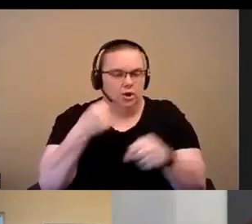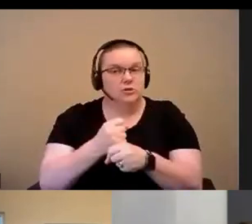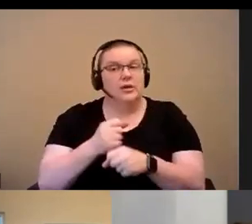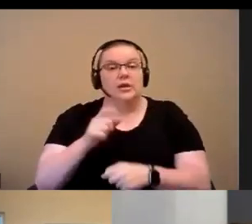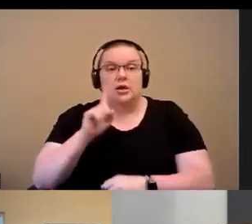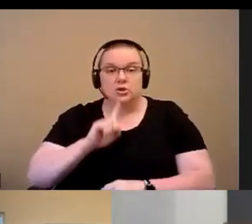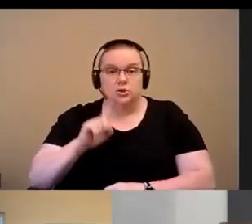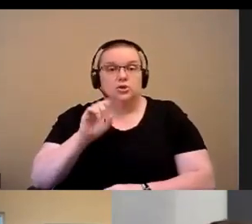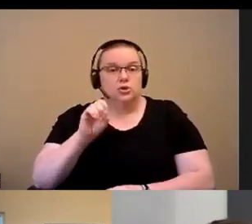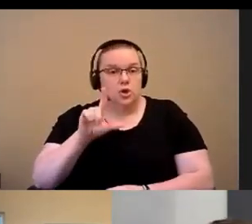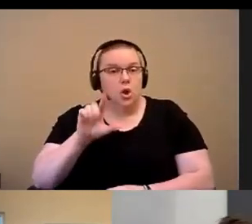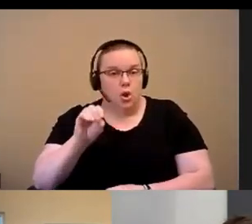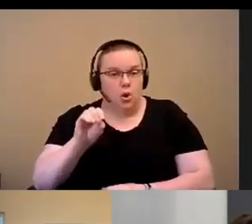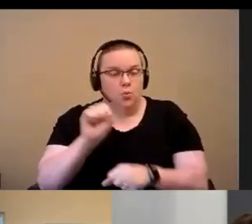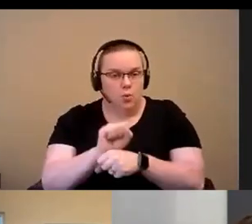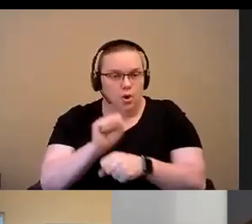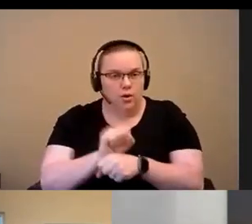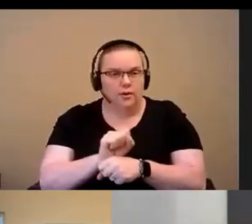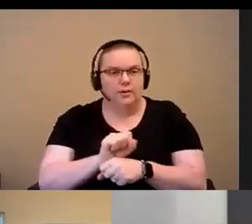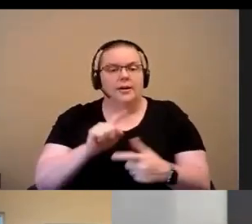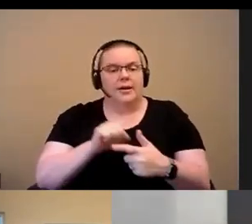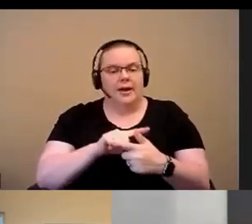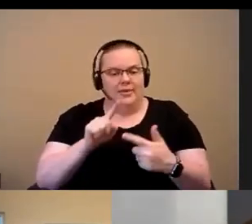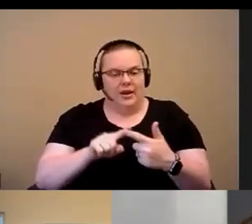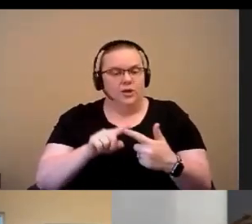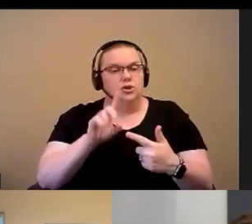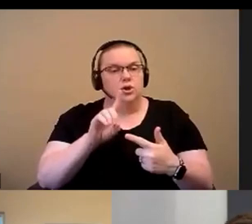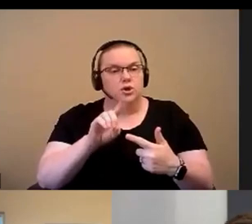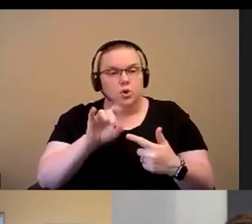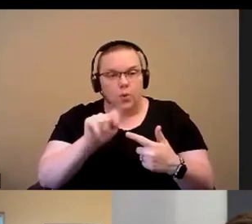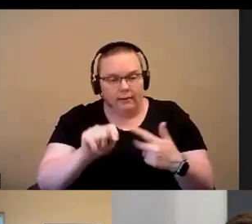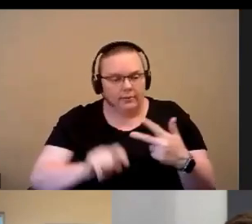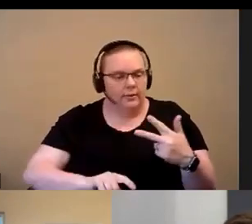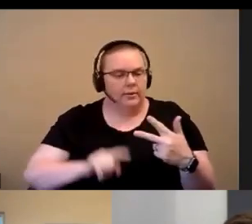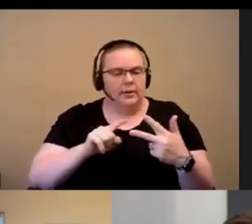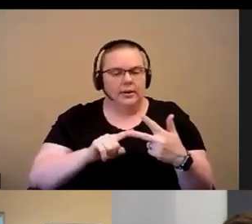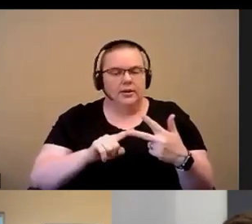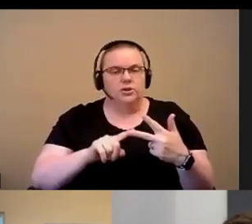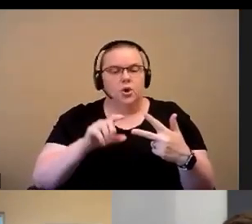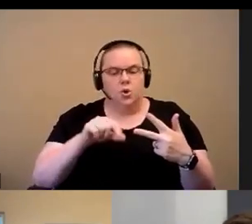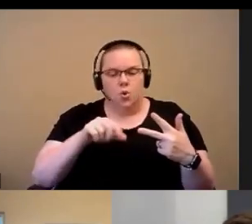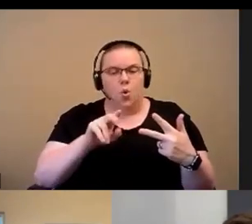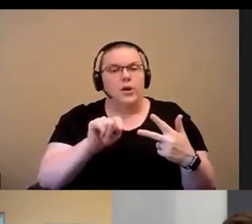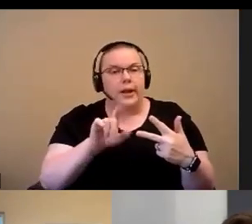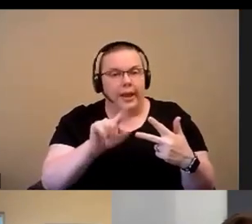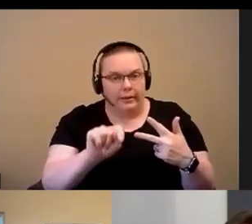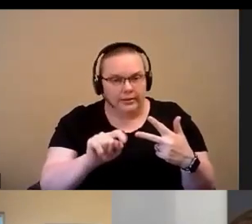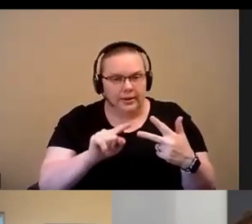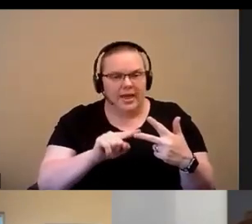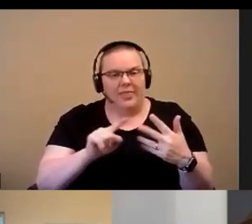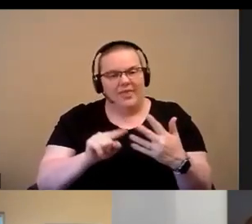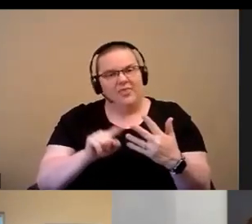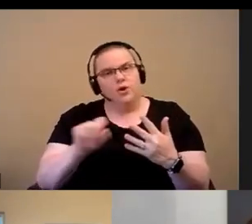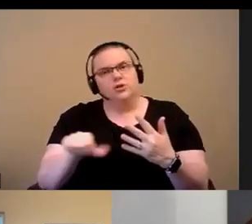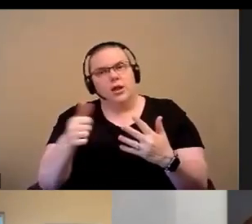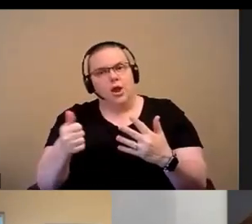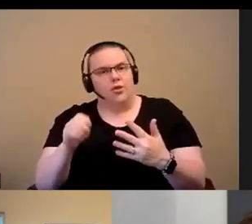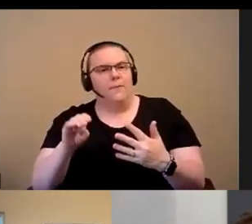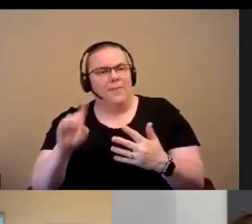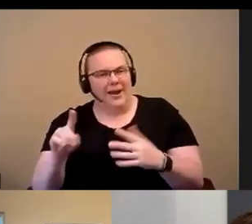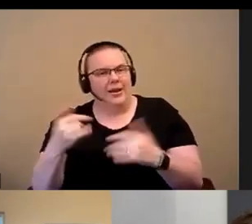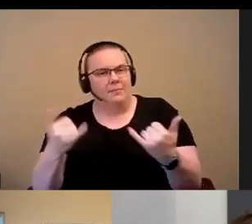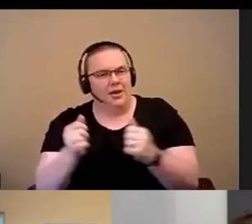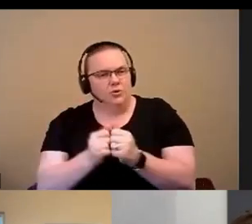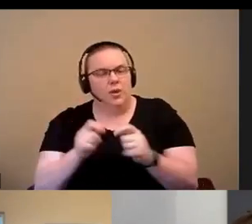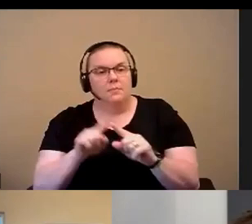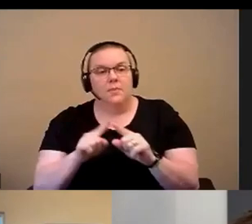he's got a quartet, and then there's another band that he often plays with. And when we every 3 years, we file